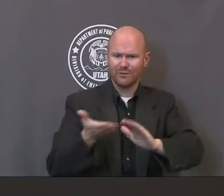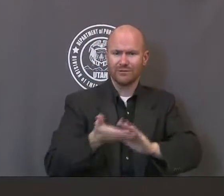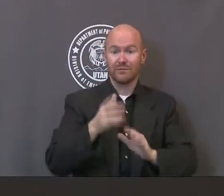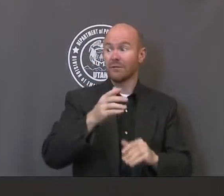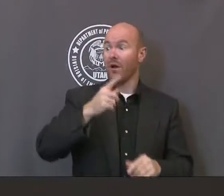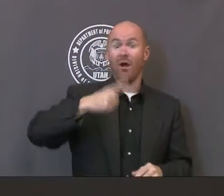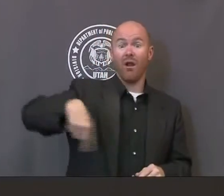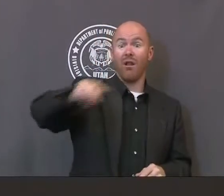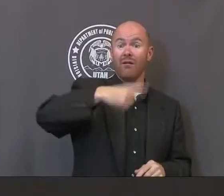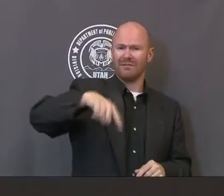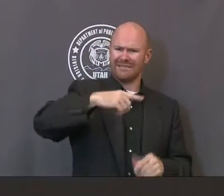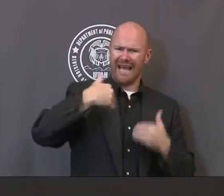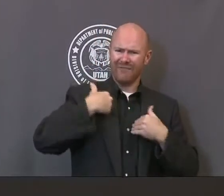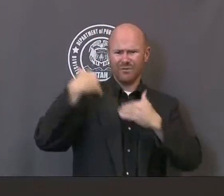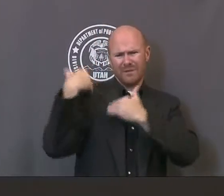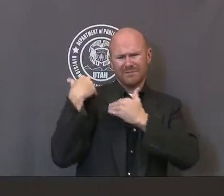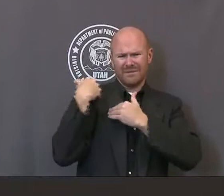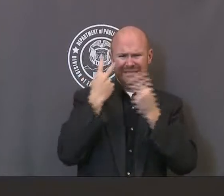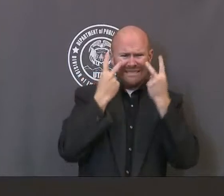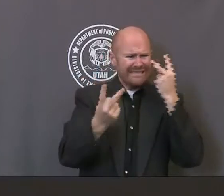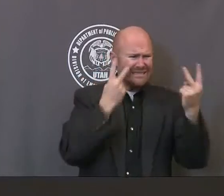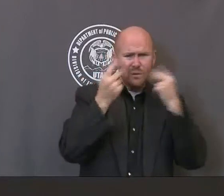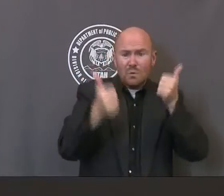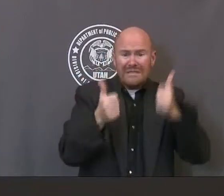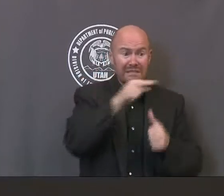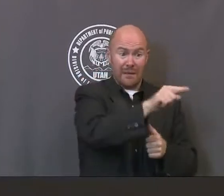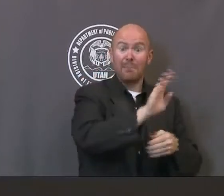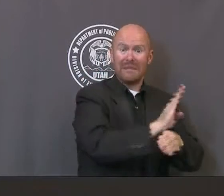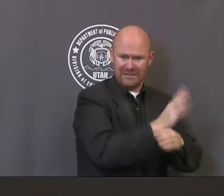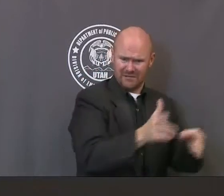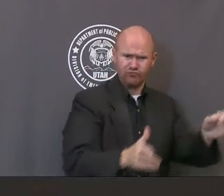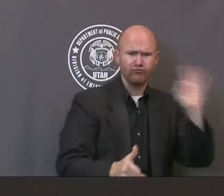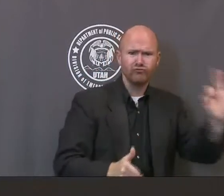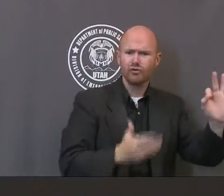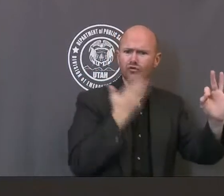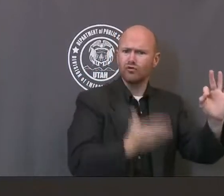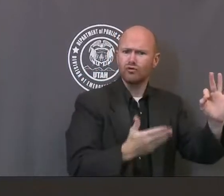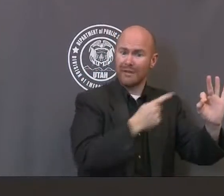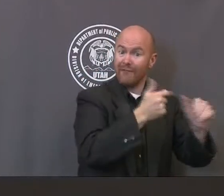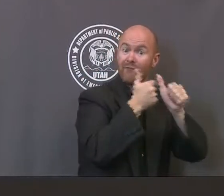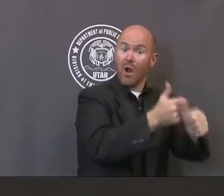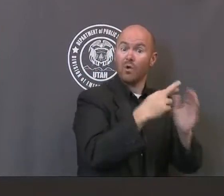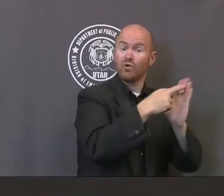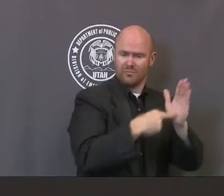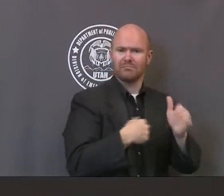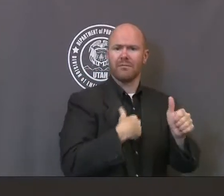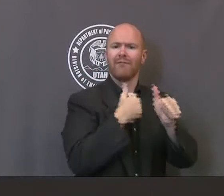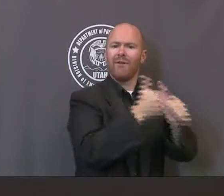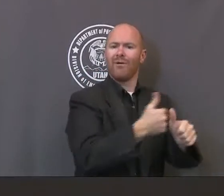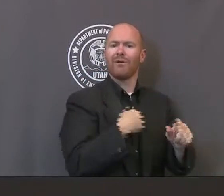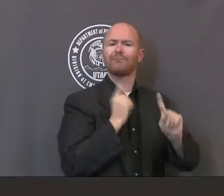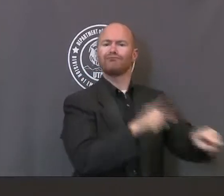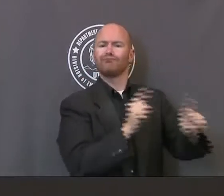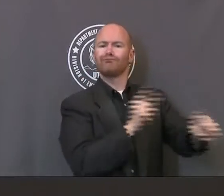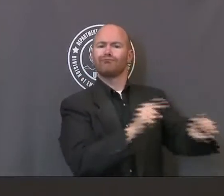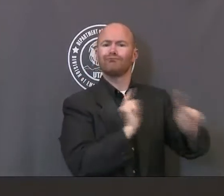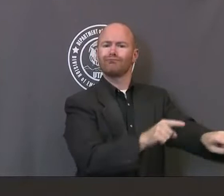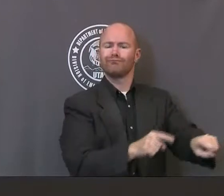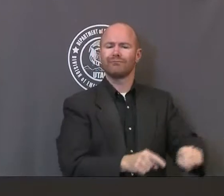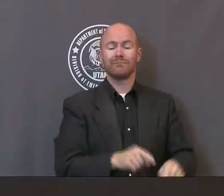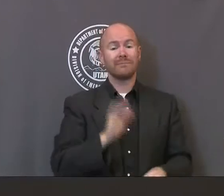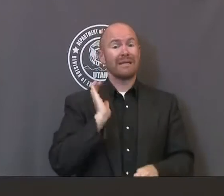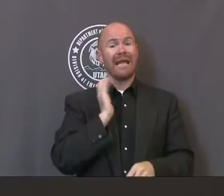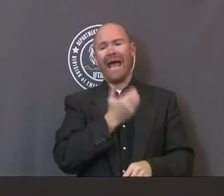to evaluate which businesses operate safely and frequent those businesses. The Stay Safe to Stay